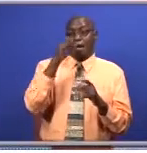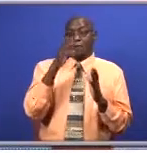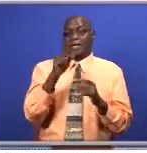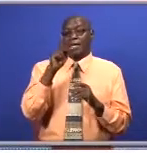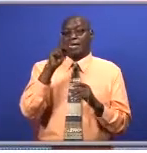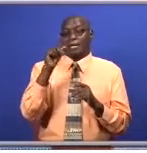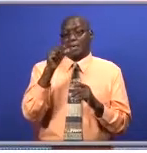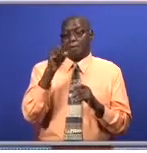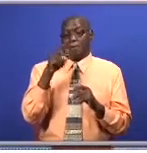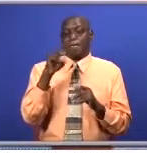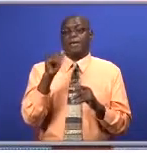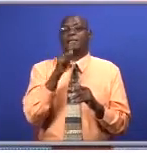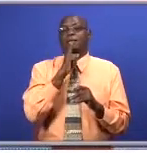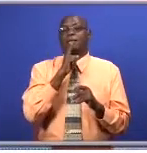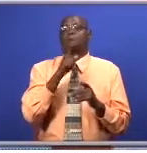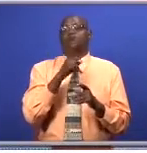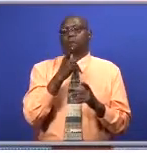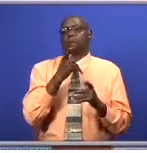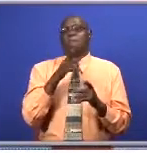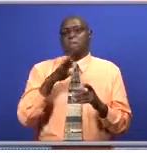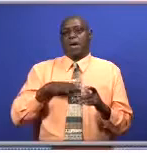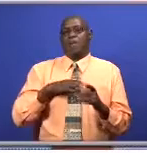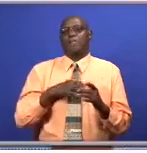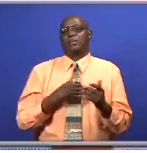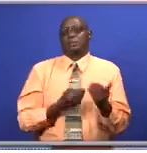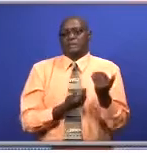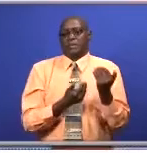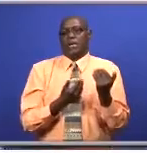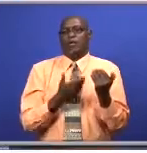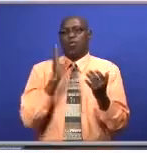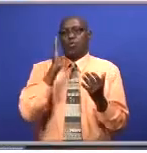ensuring that mother-child well-being was addressed in the area.